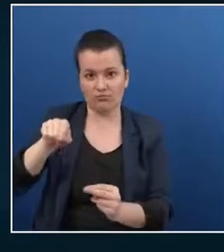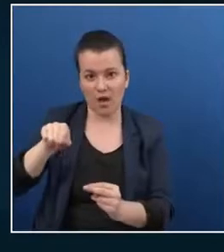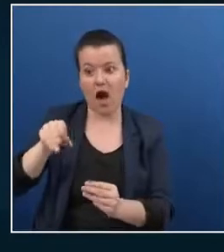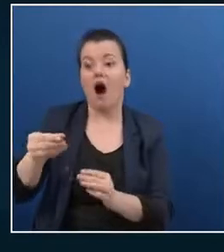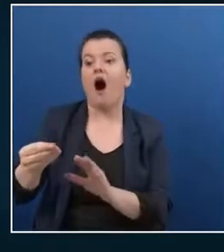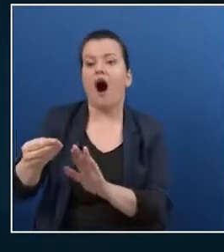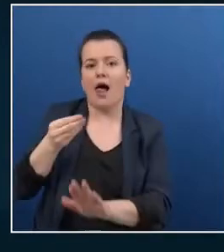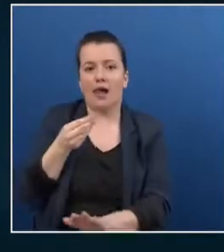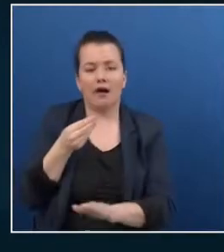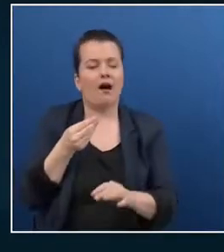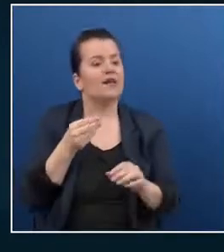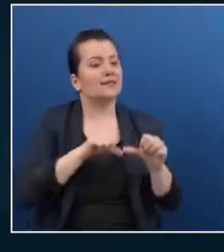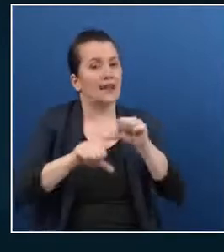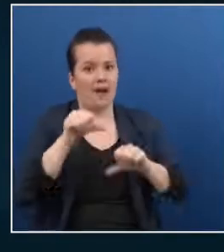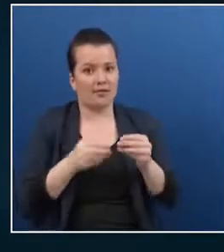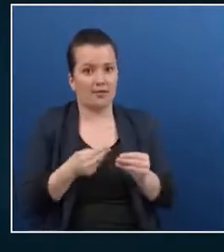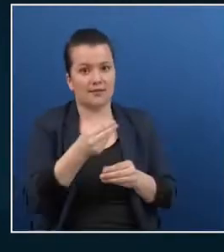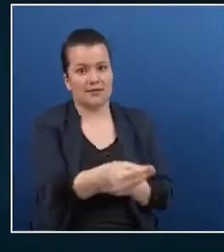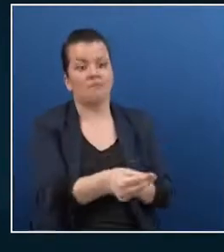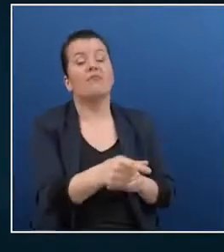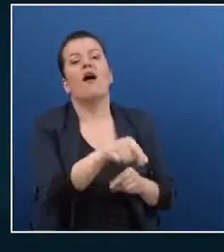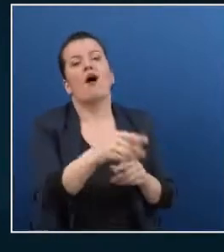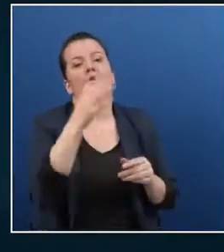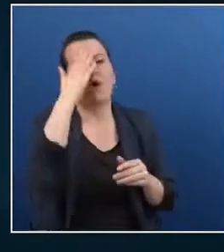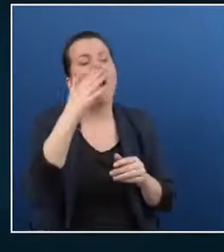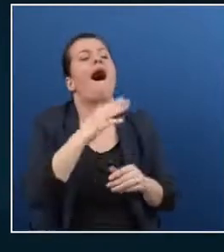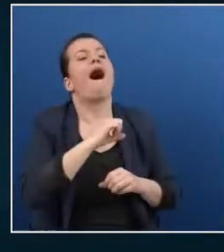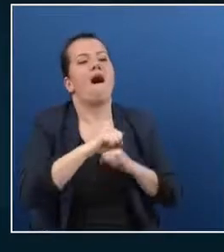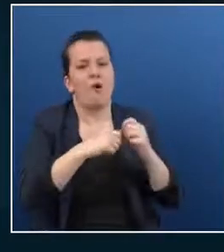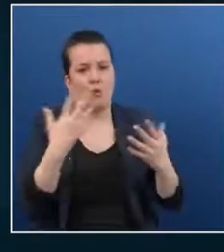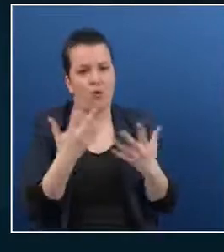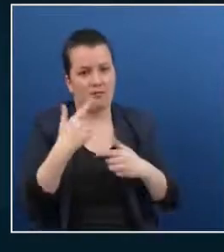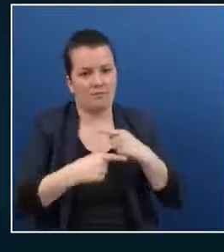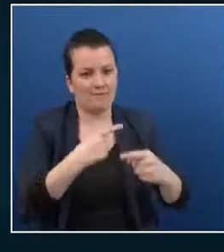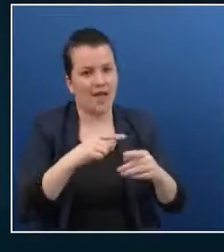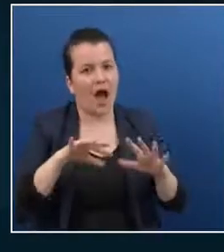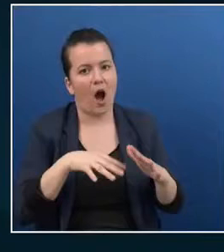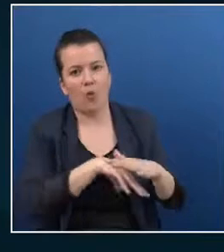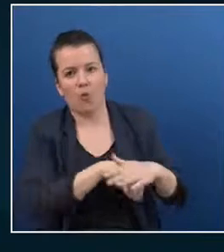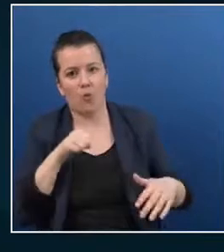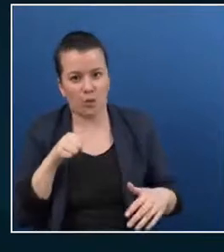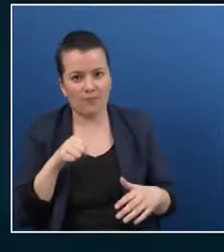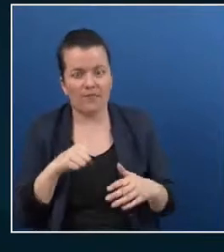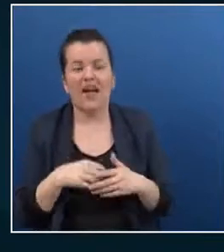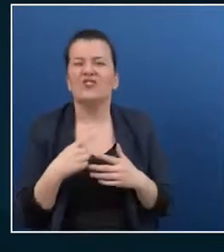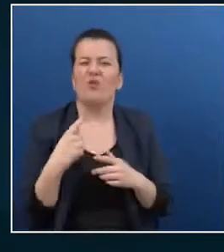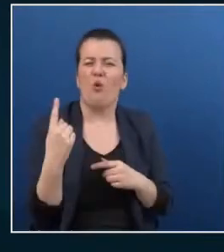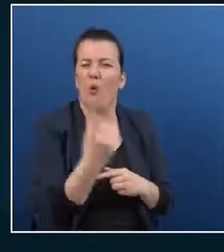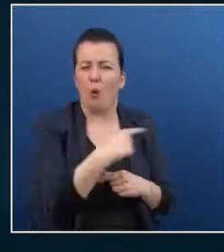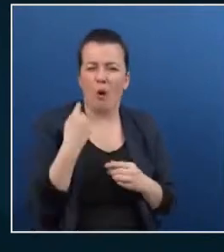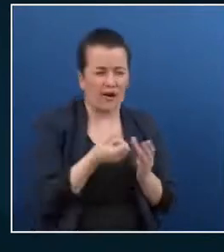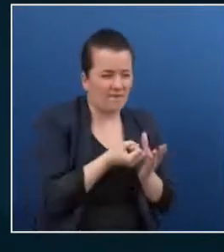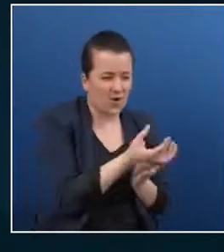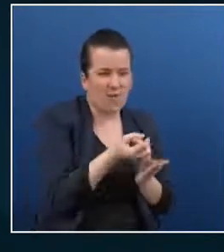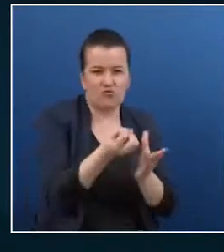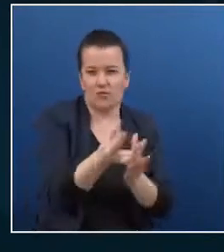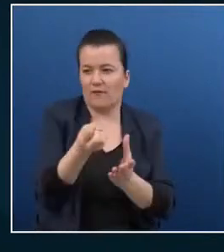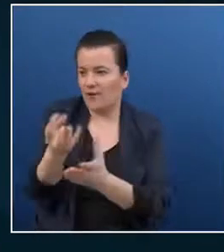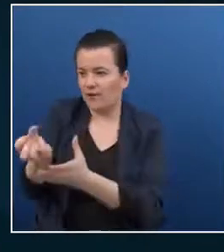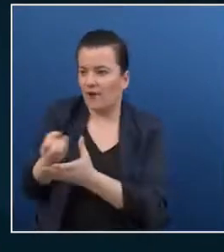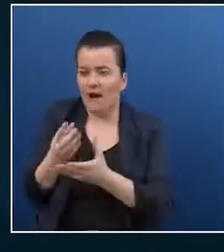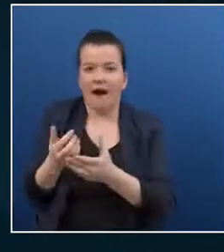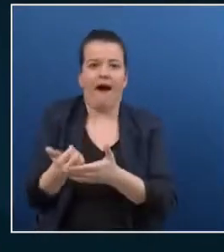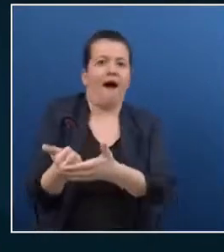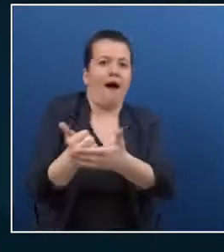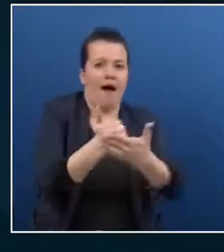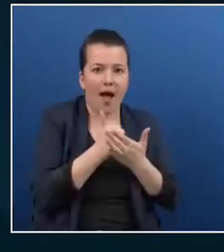was going on. And so this is just how sustainability and conservation would